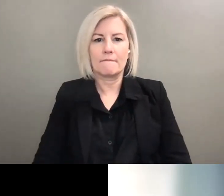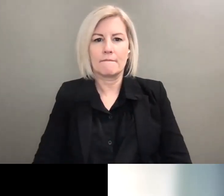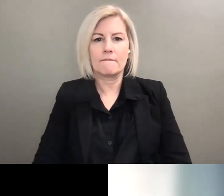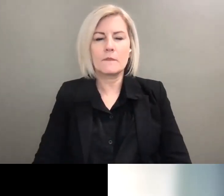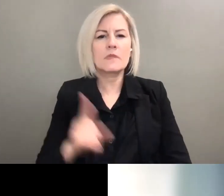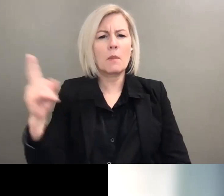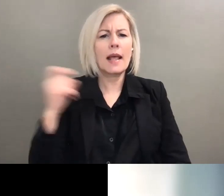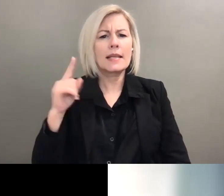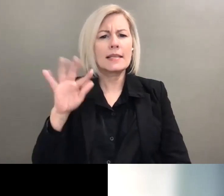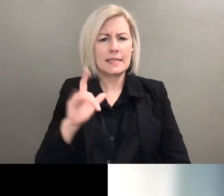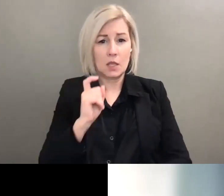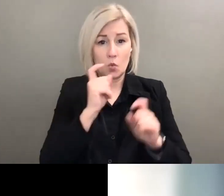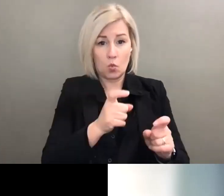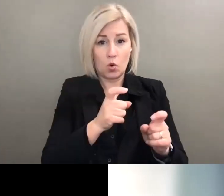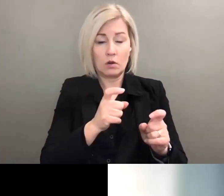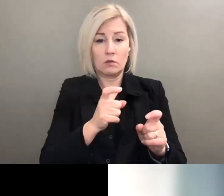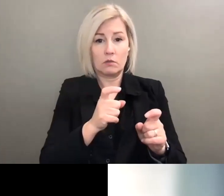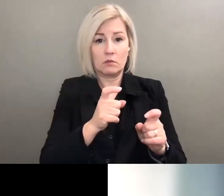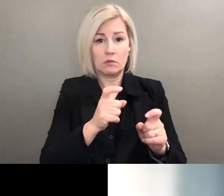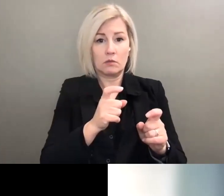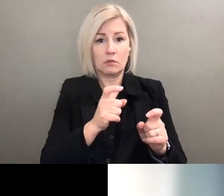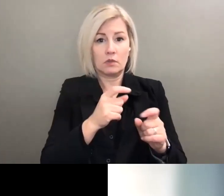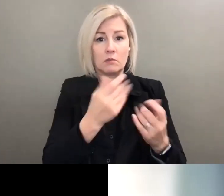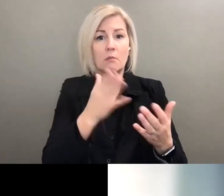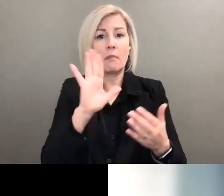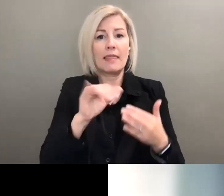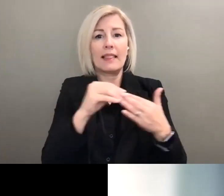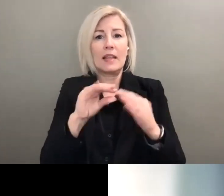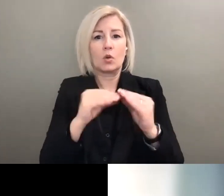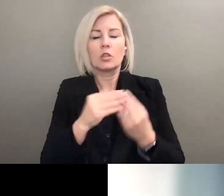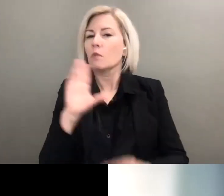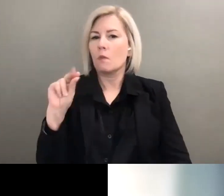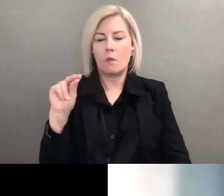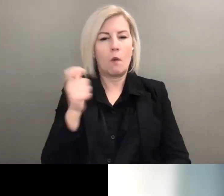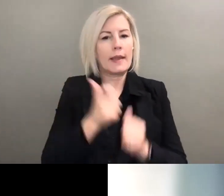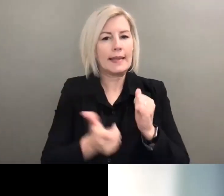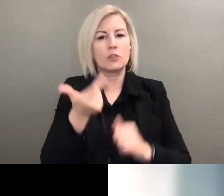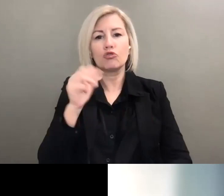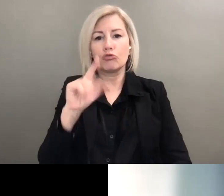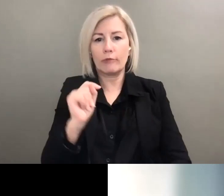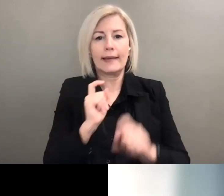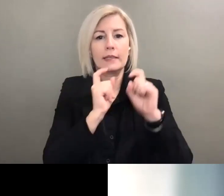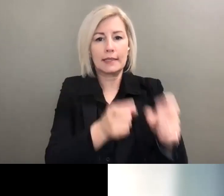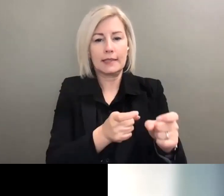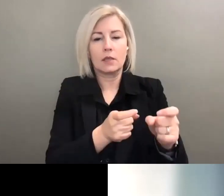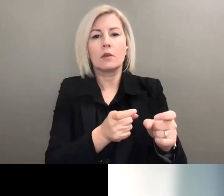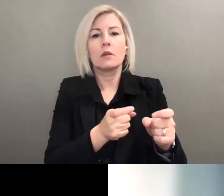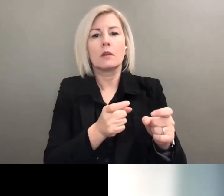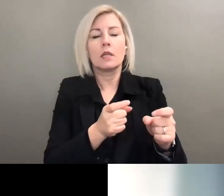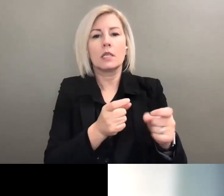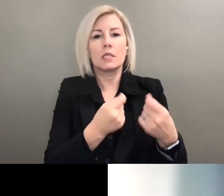award administered by the lead organization? No, it is not. Each grant award is